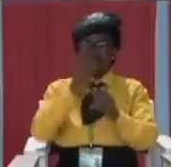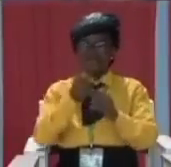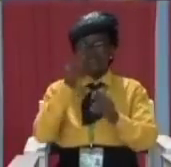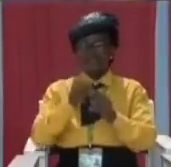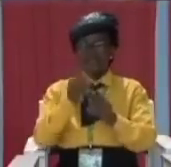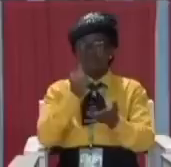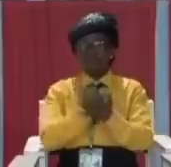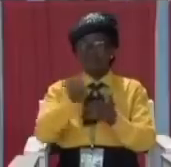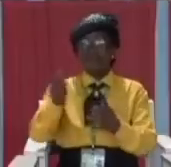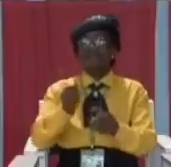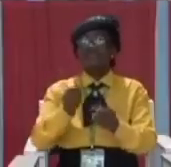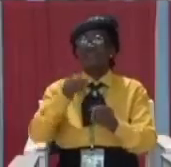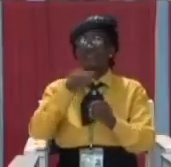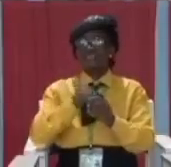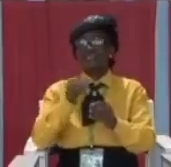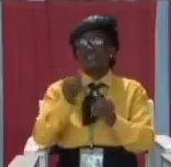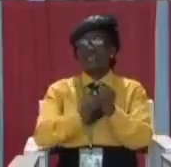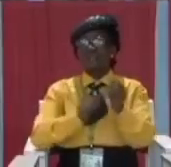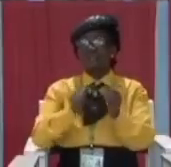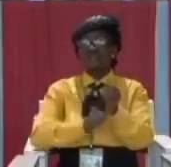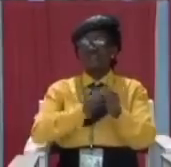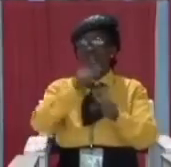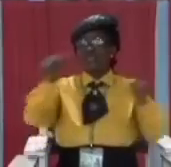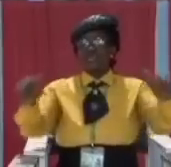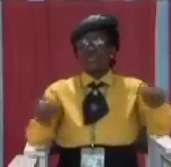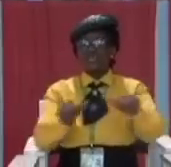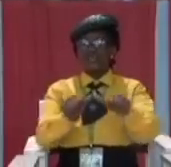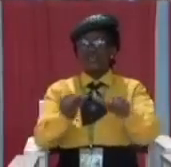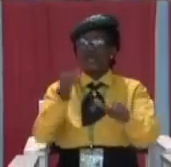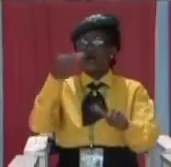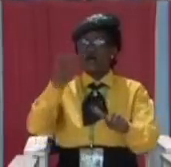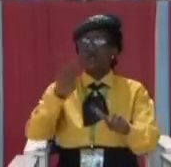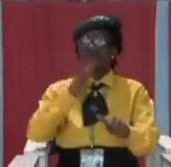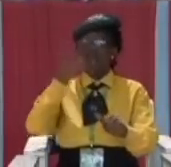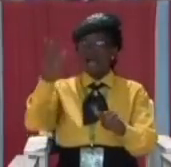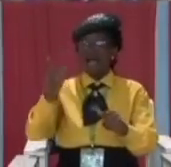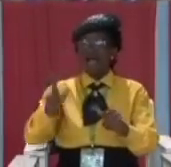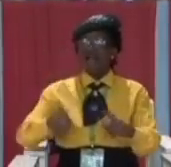In every area of their lives, Father, let them come first.